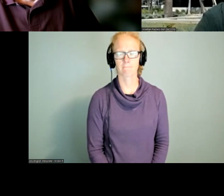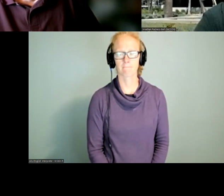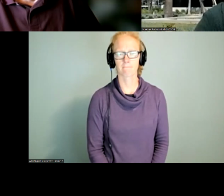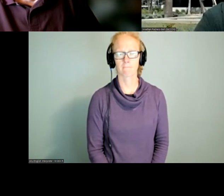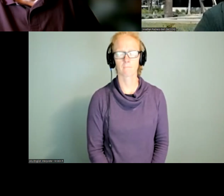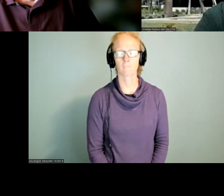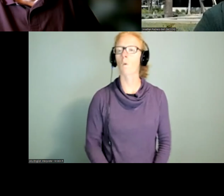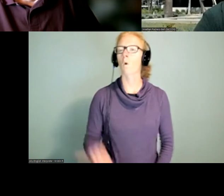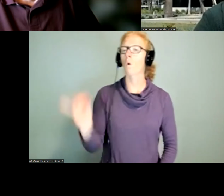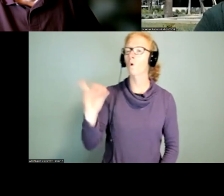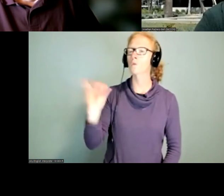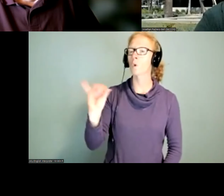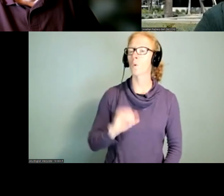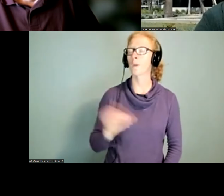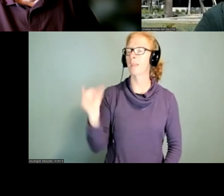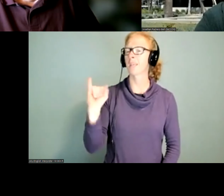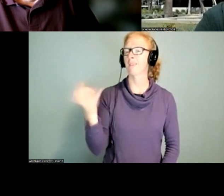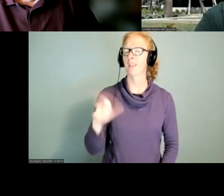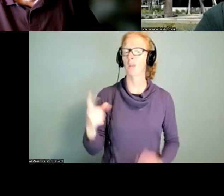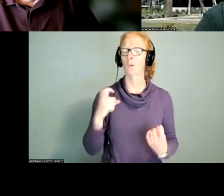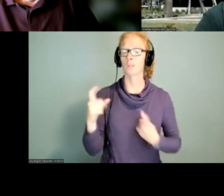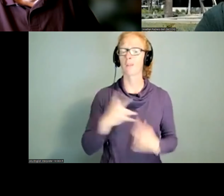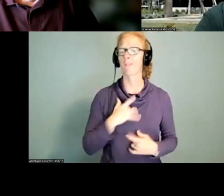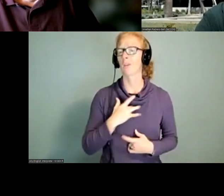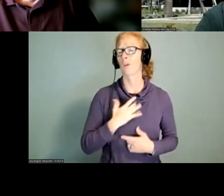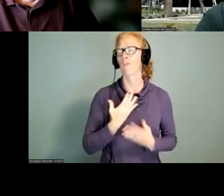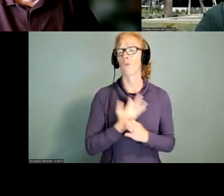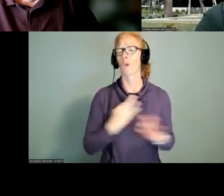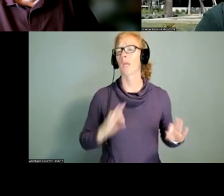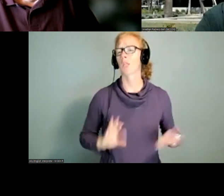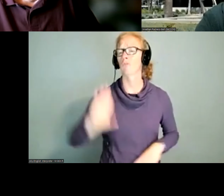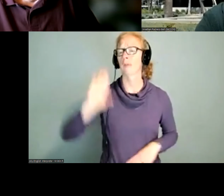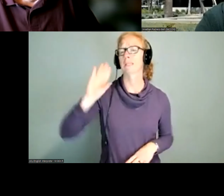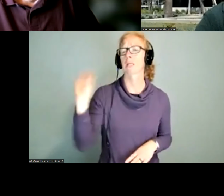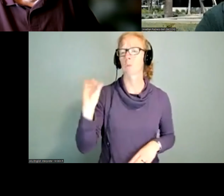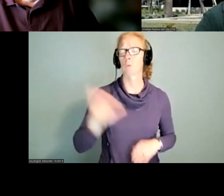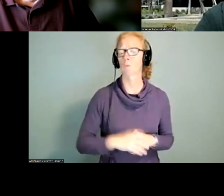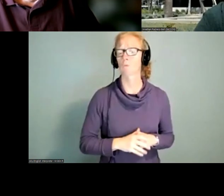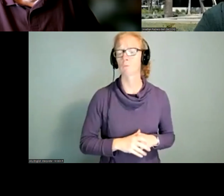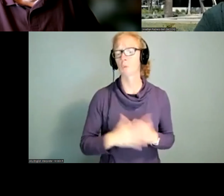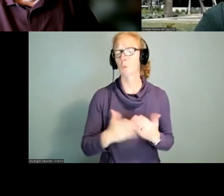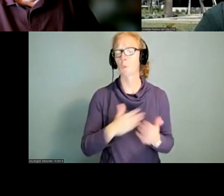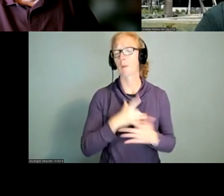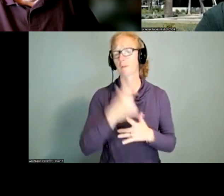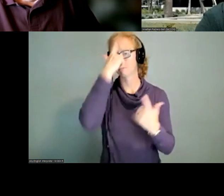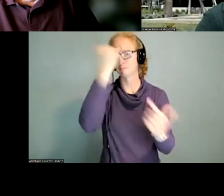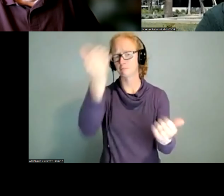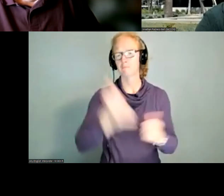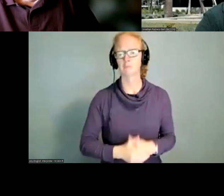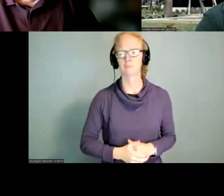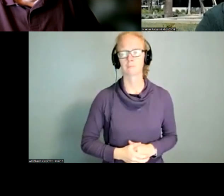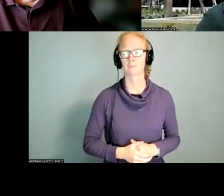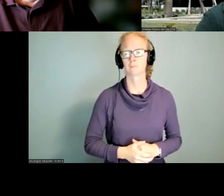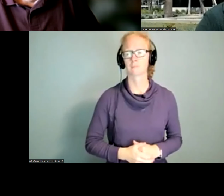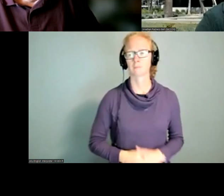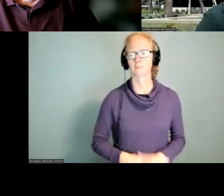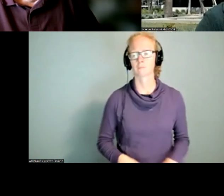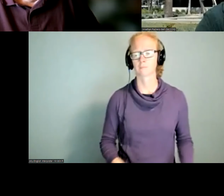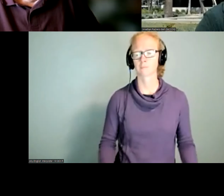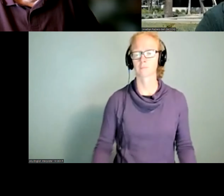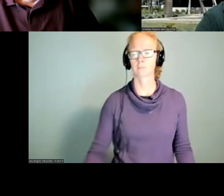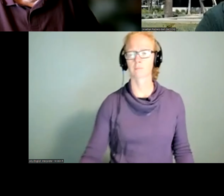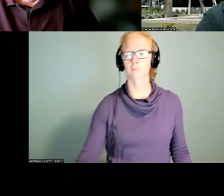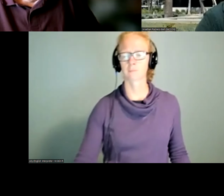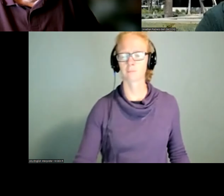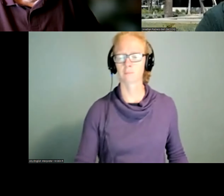And also, like that, if anyone has any questions, also feel free to use the raise hand function if you want to rather ask it than type it out.